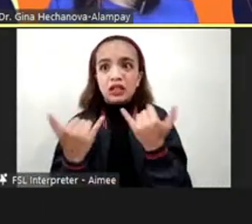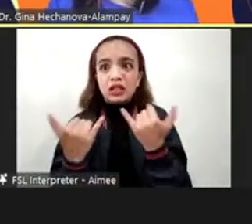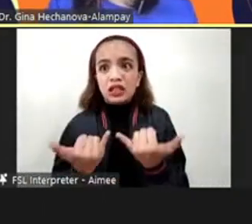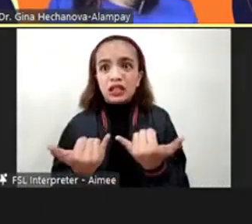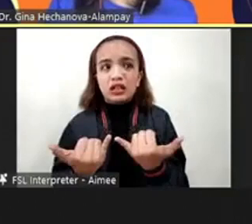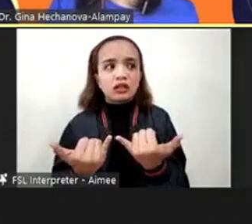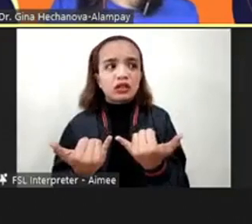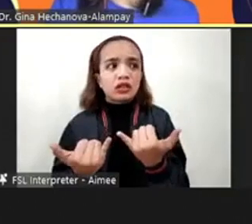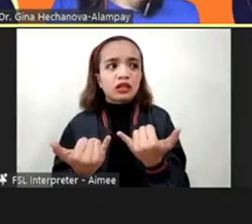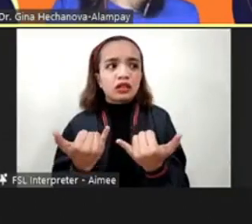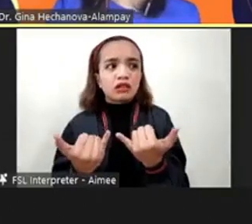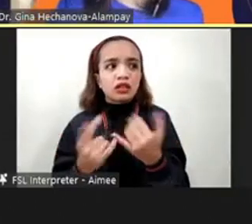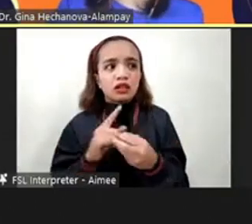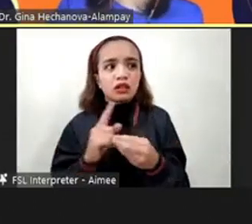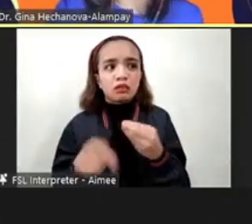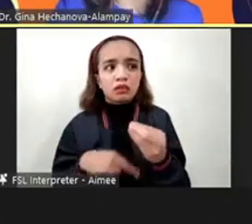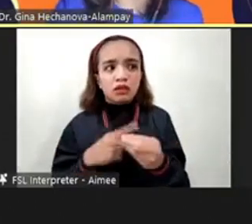about